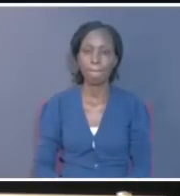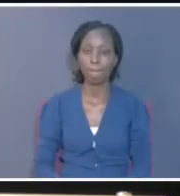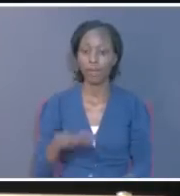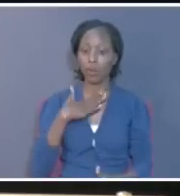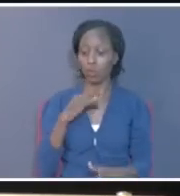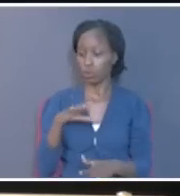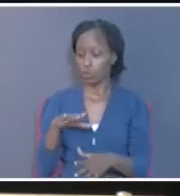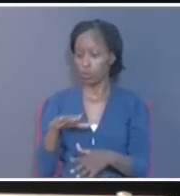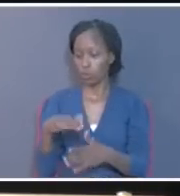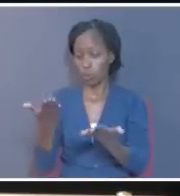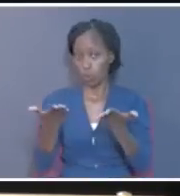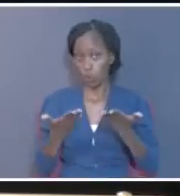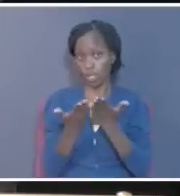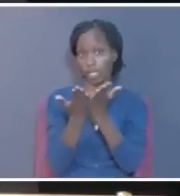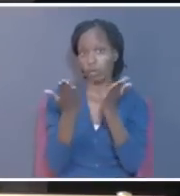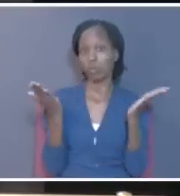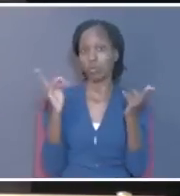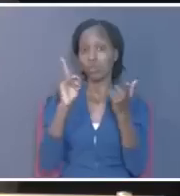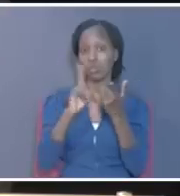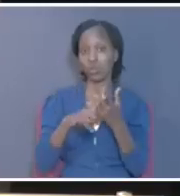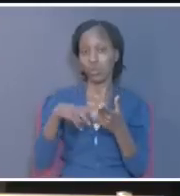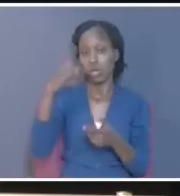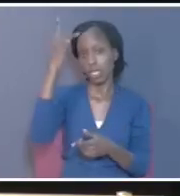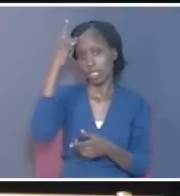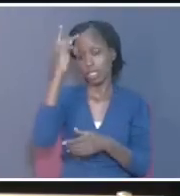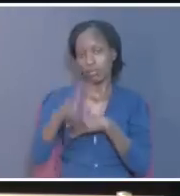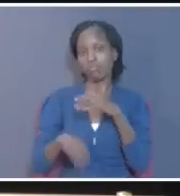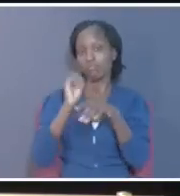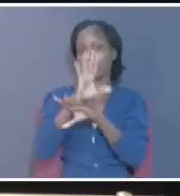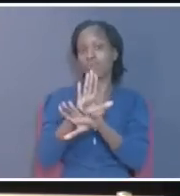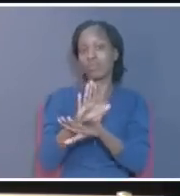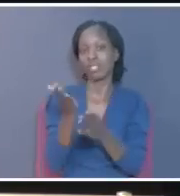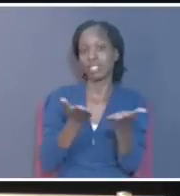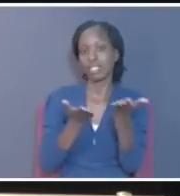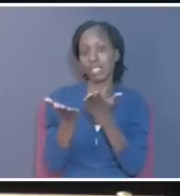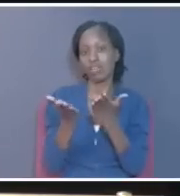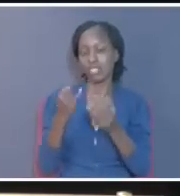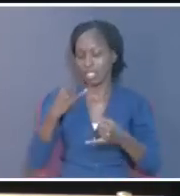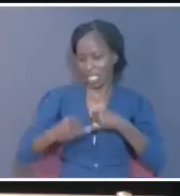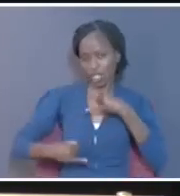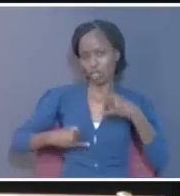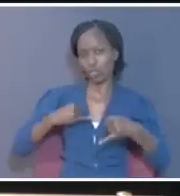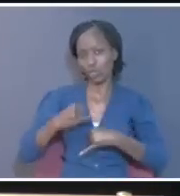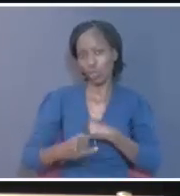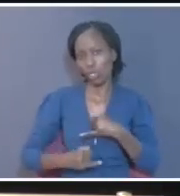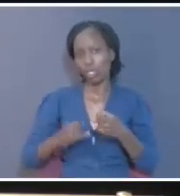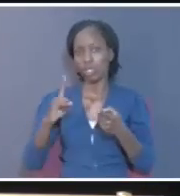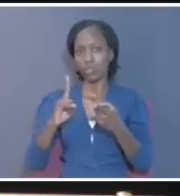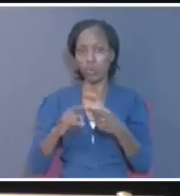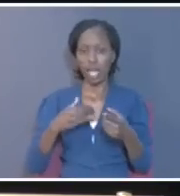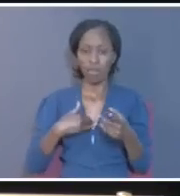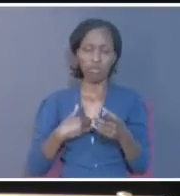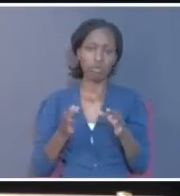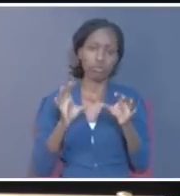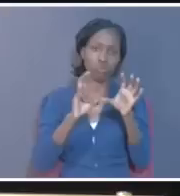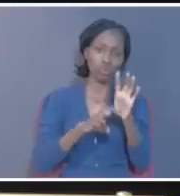this time to welcome you to CITAM broadcast service. It's such a joy to have you tune